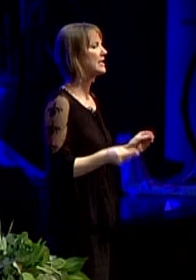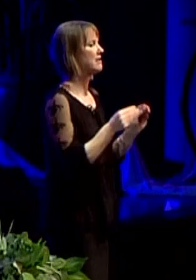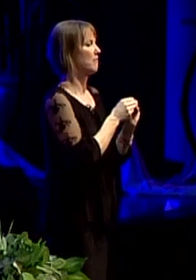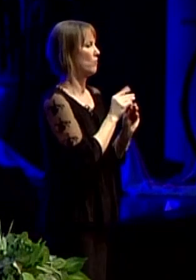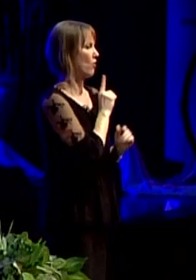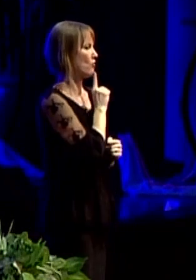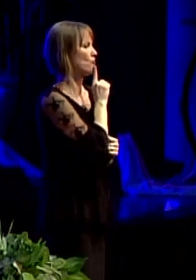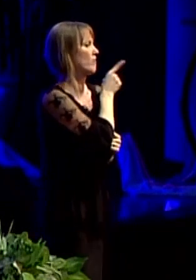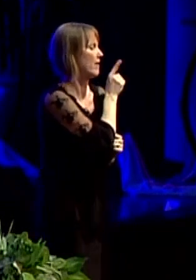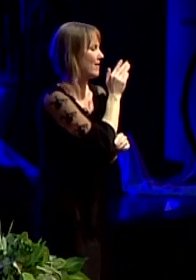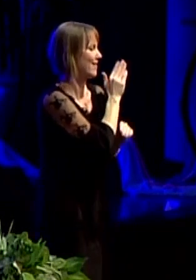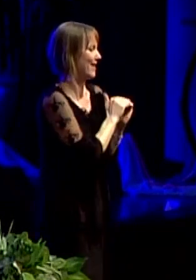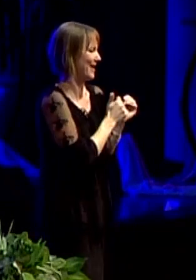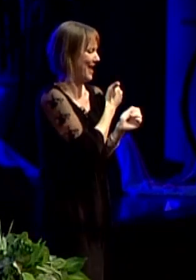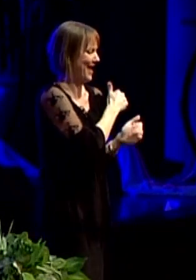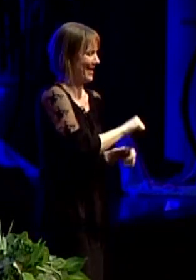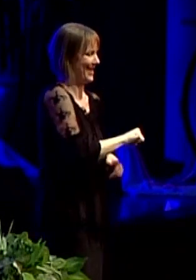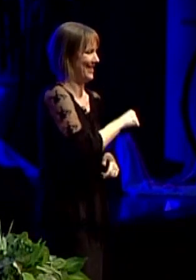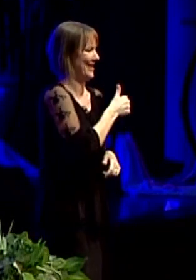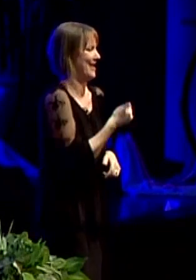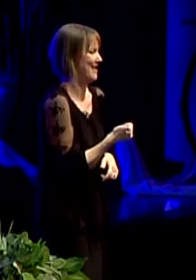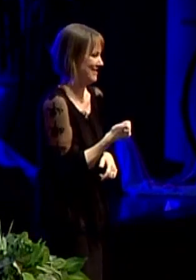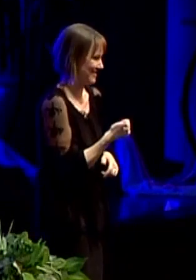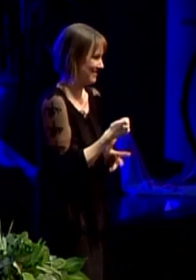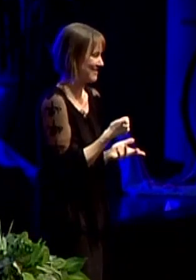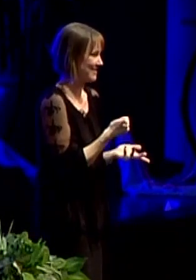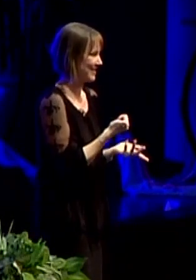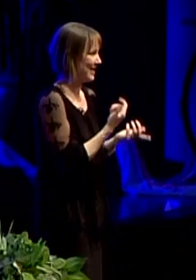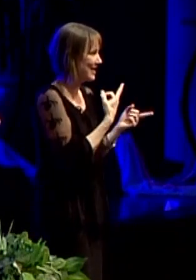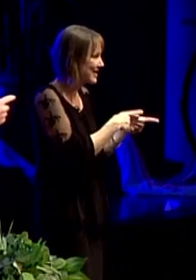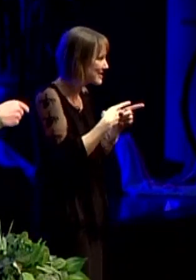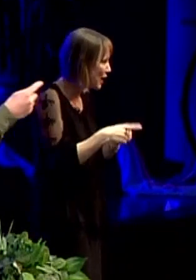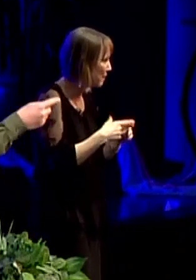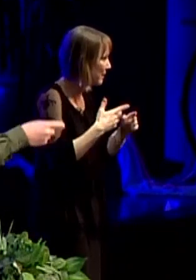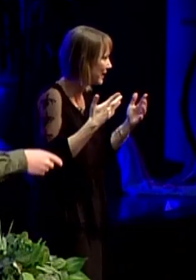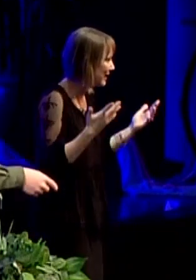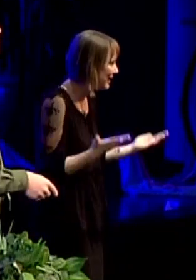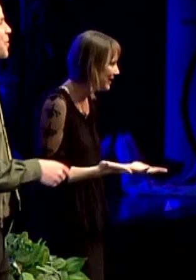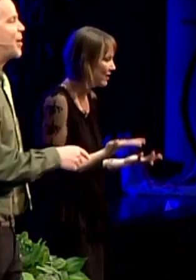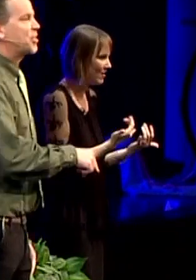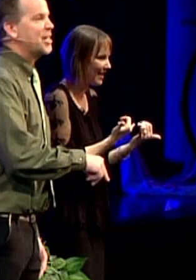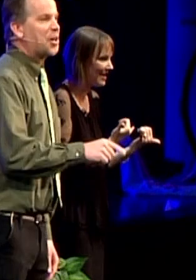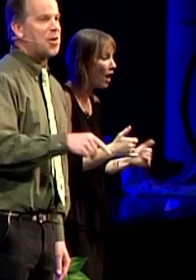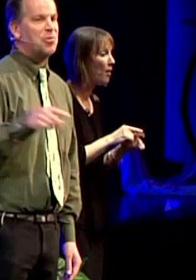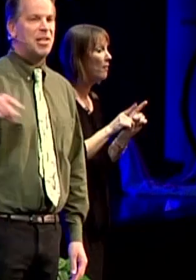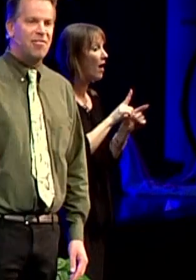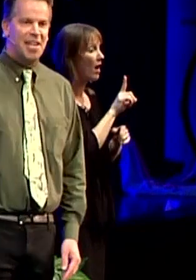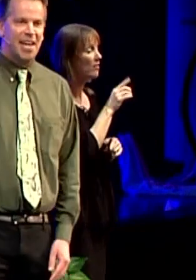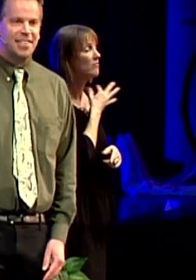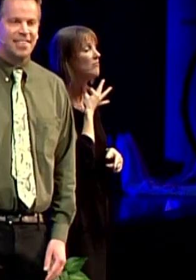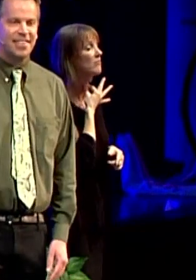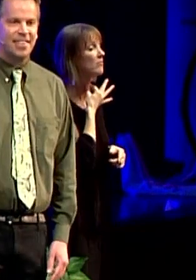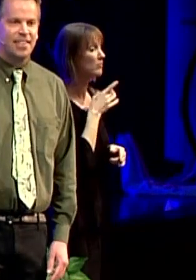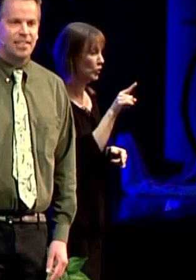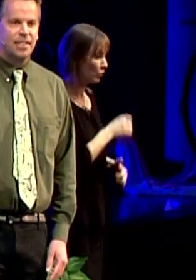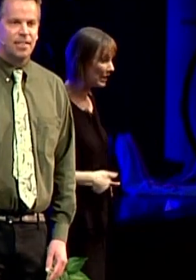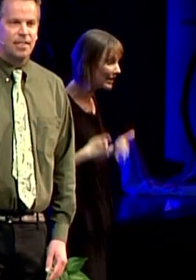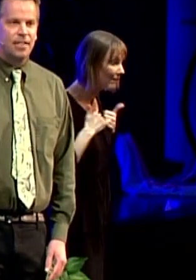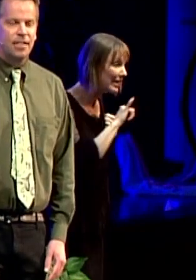real than anything. It's happening right here and right now. But the question is, are you living it?